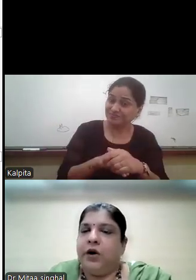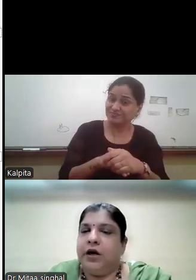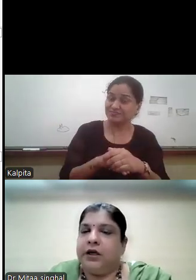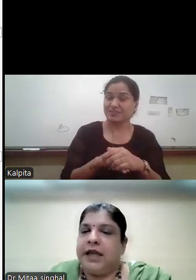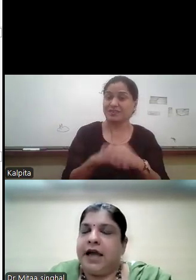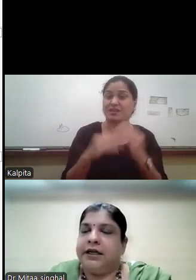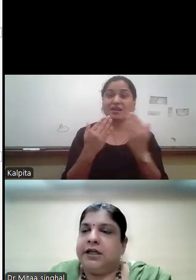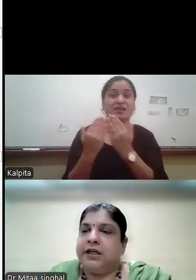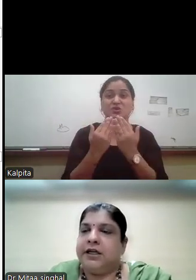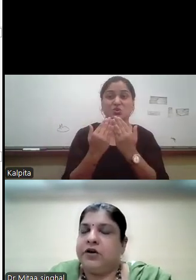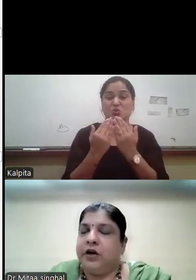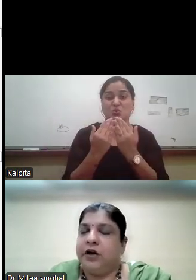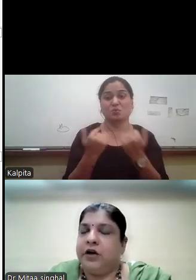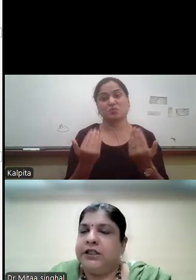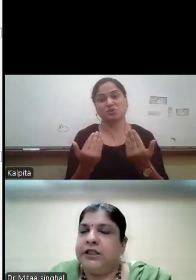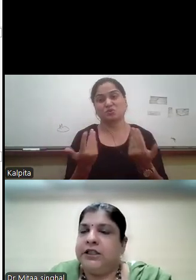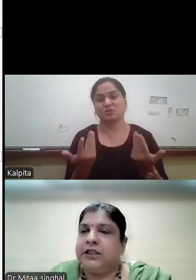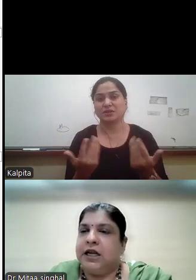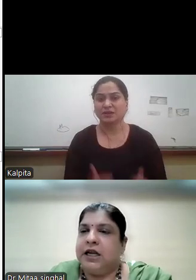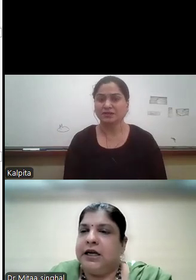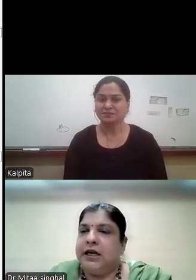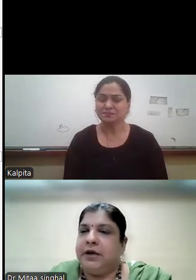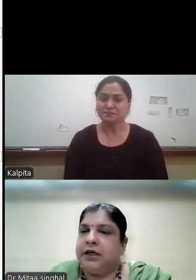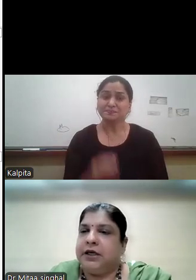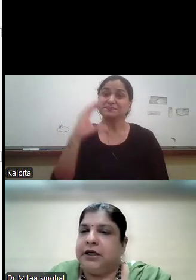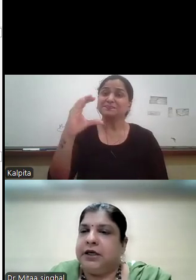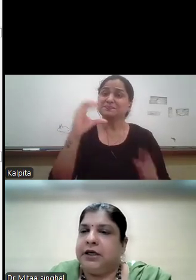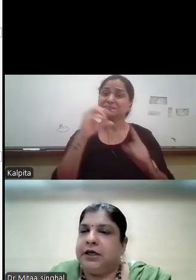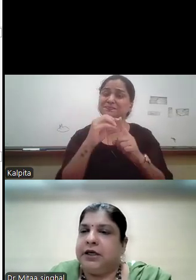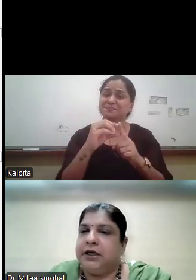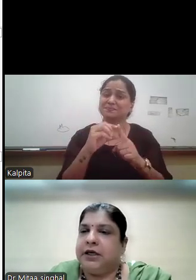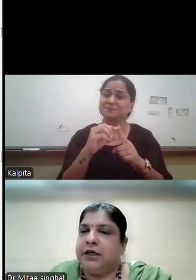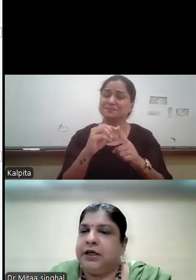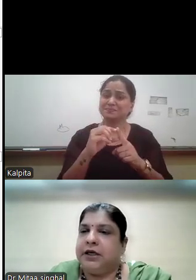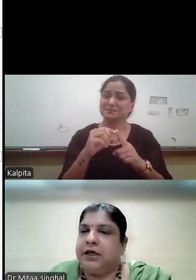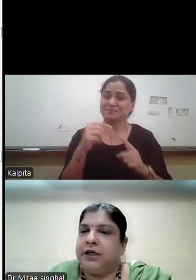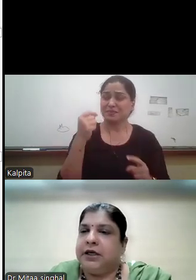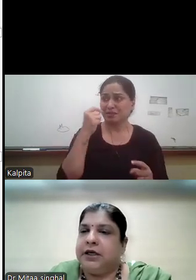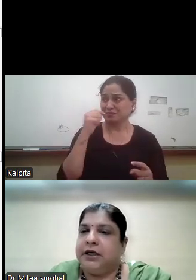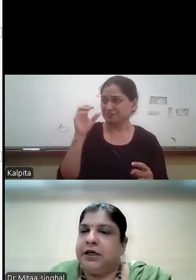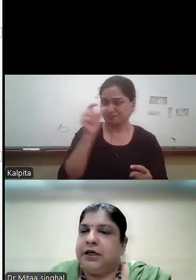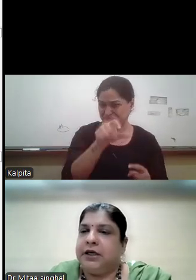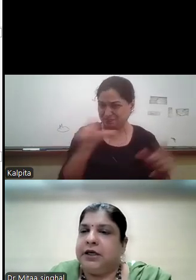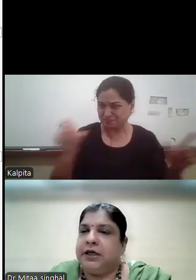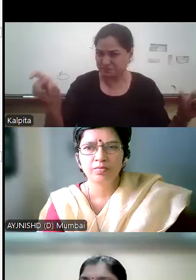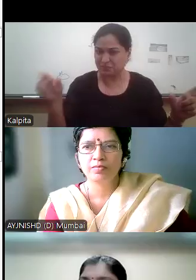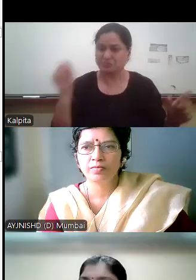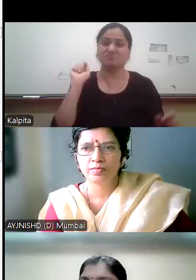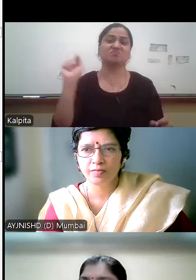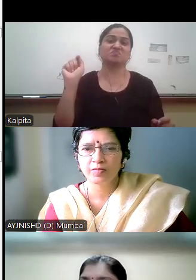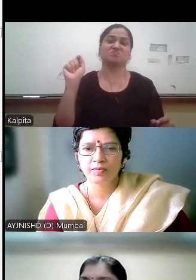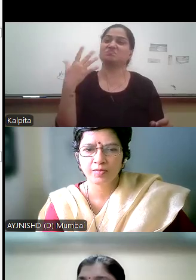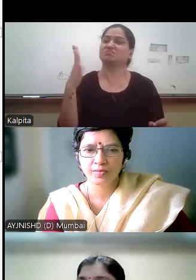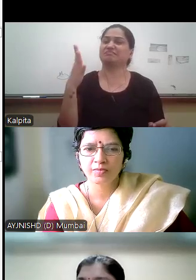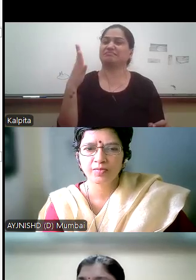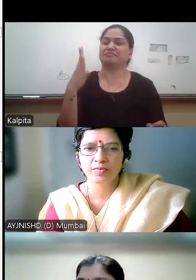they can't work. Career choices are limited. No, there are government reservations. In our college, we